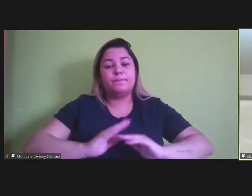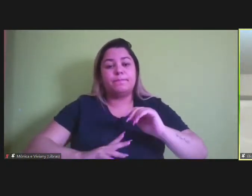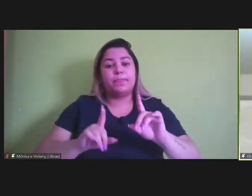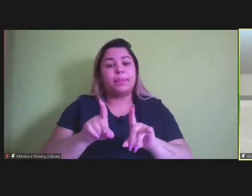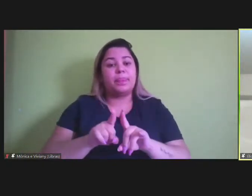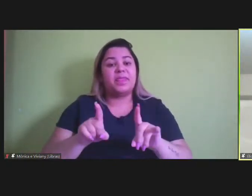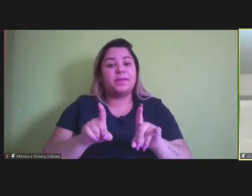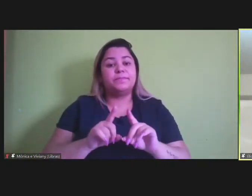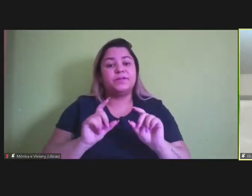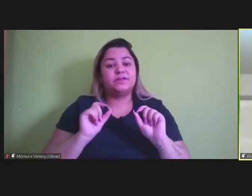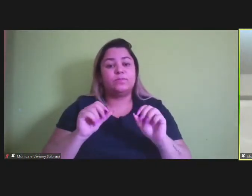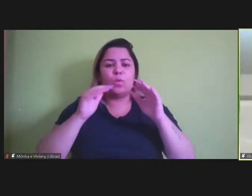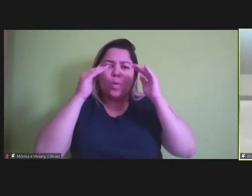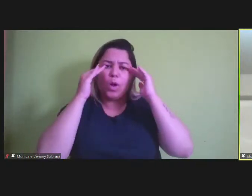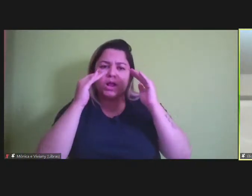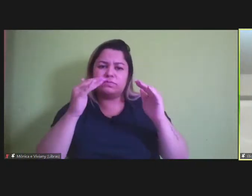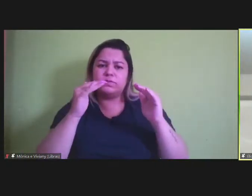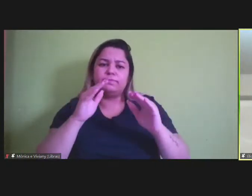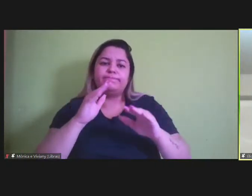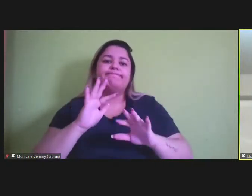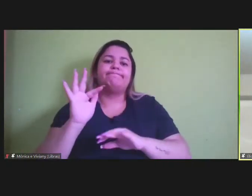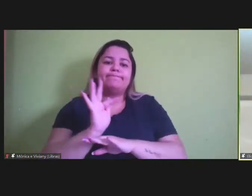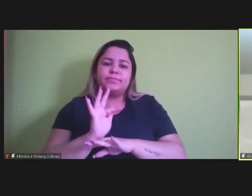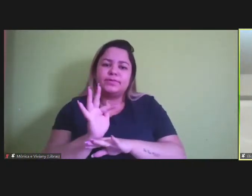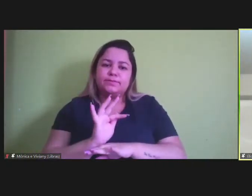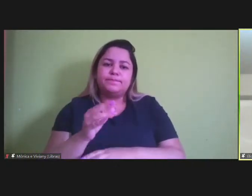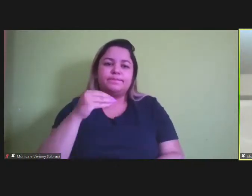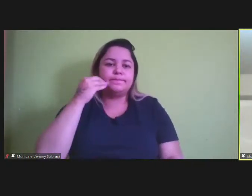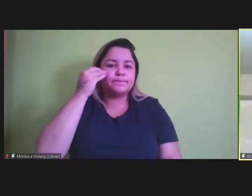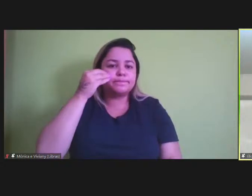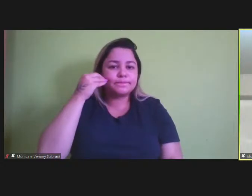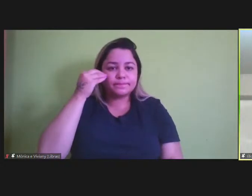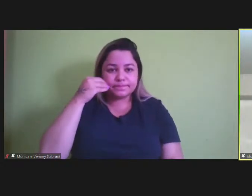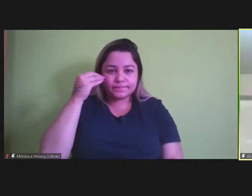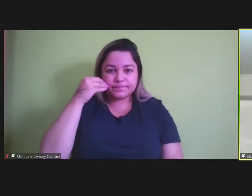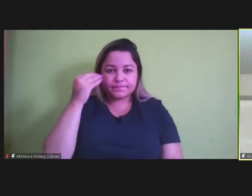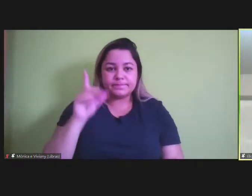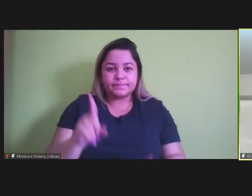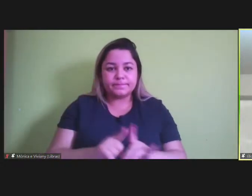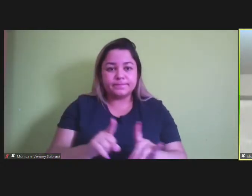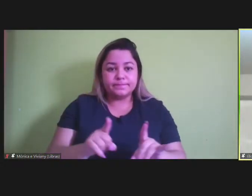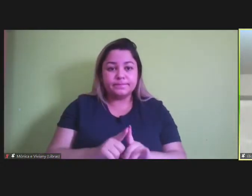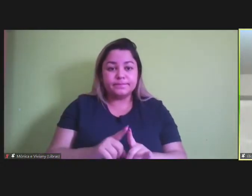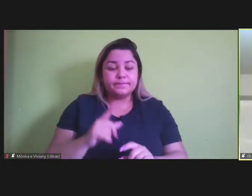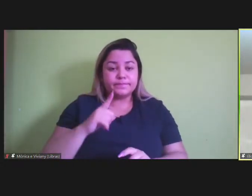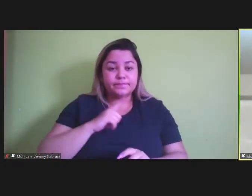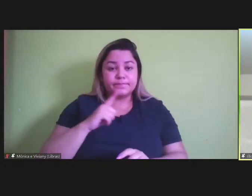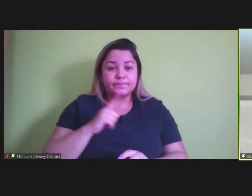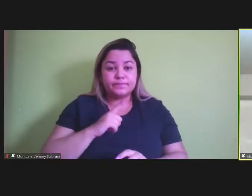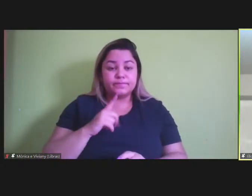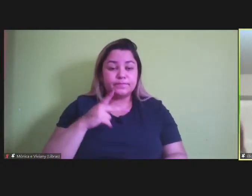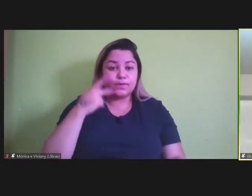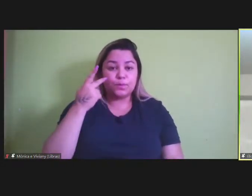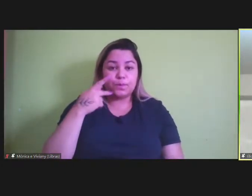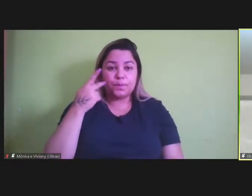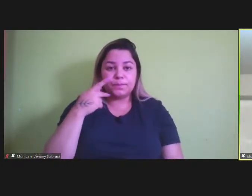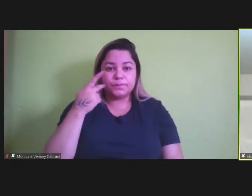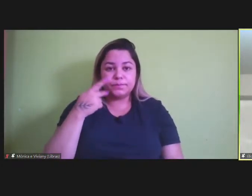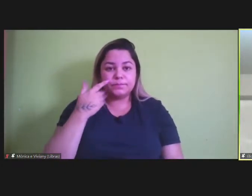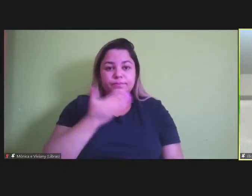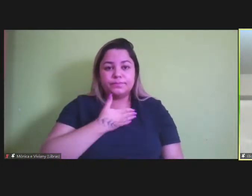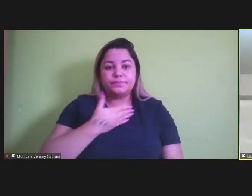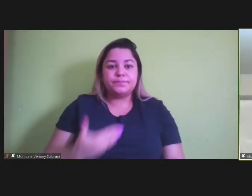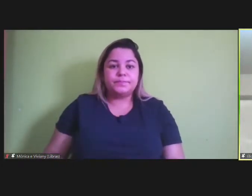multi-professional team, the respect in the form, the studies and the references that are put there, and also that there is a